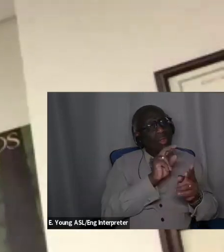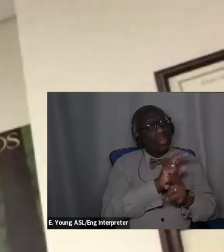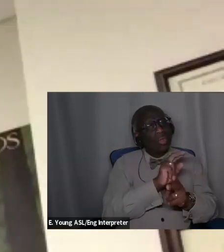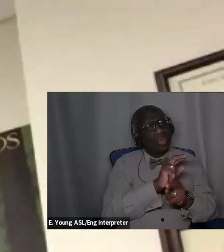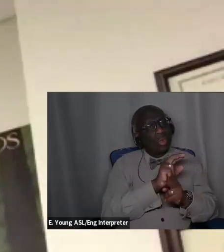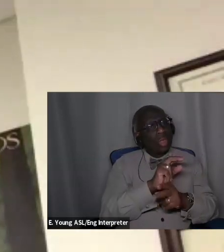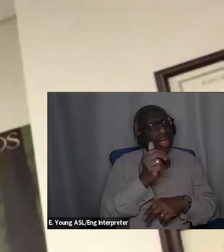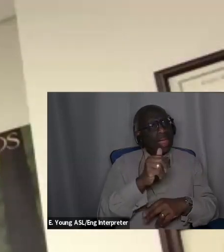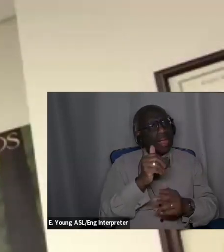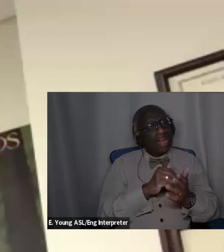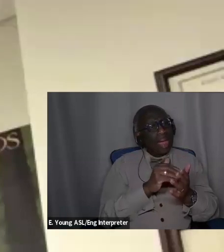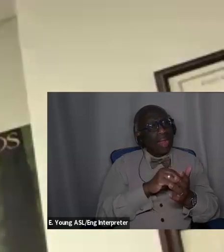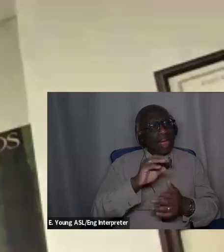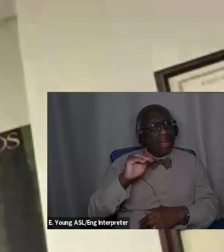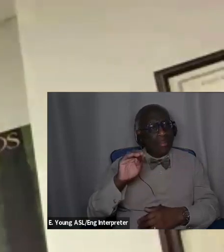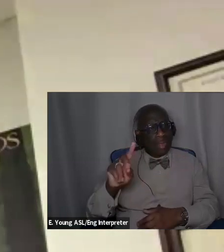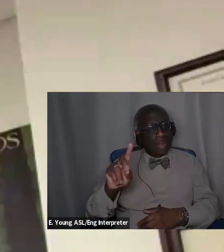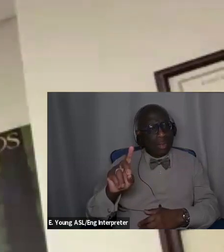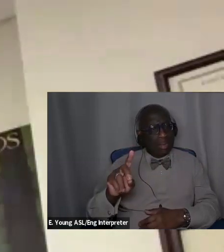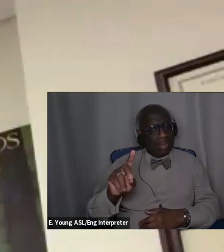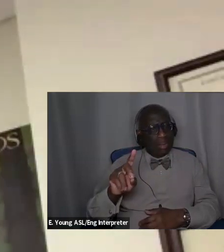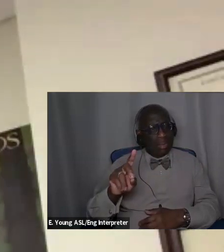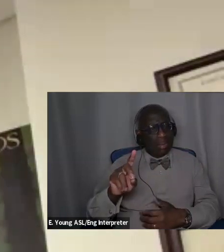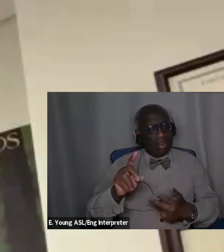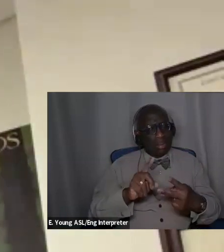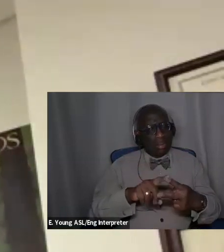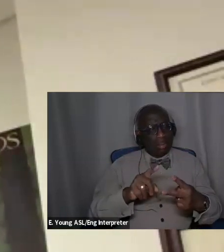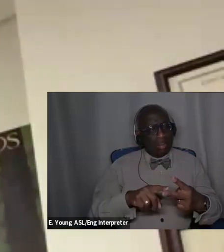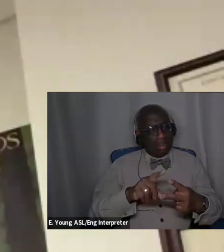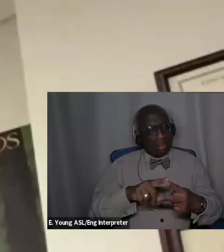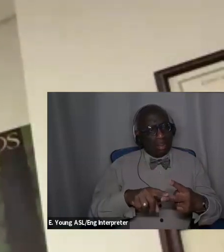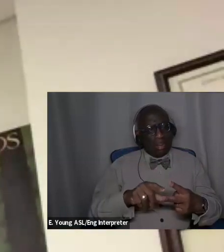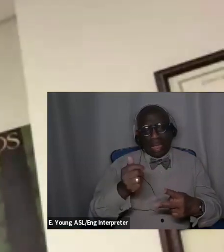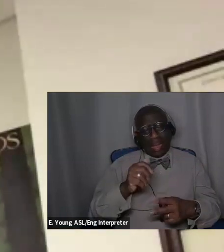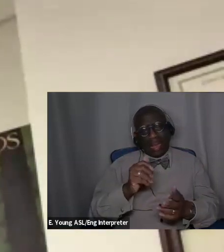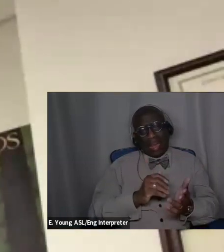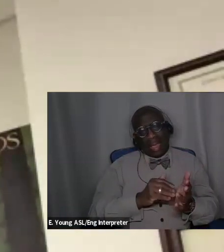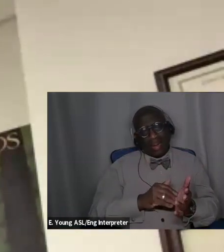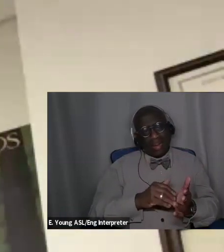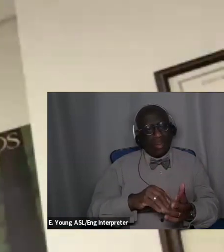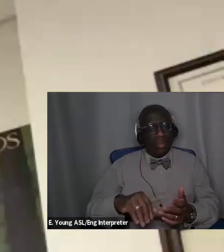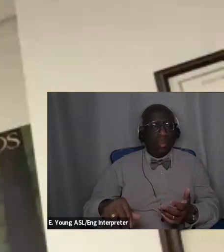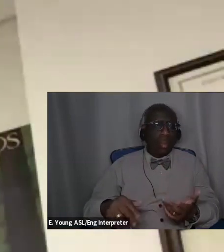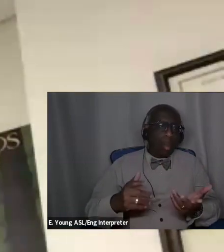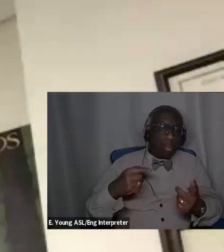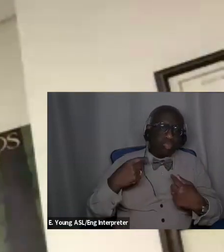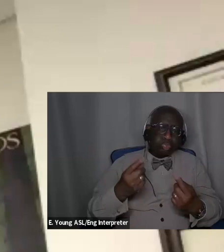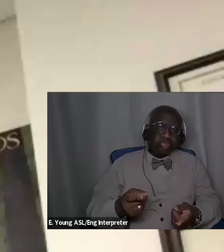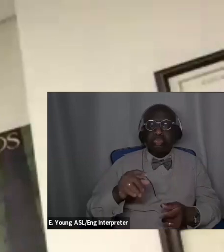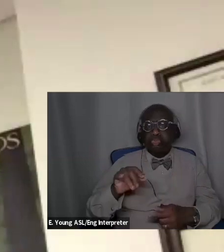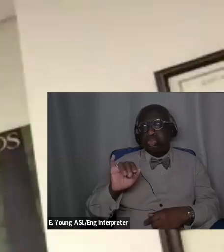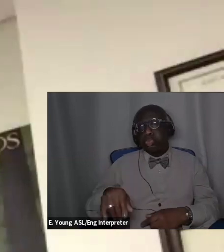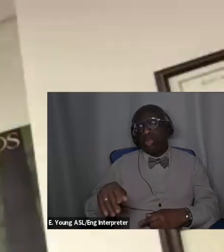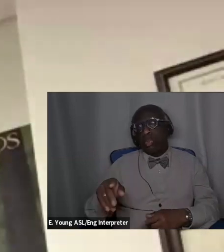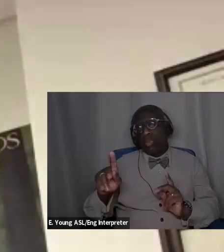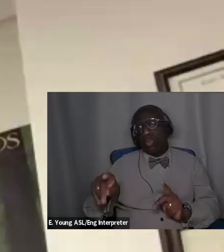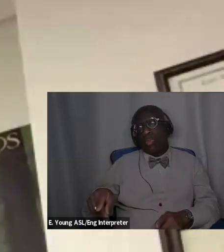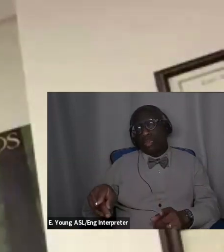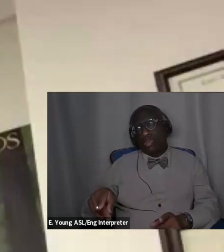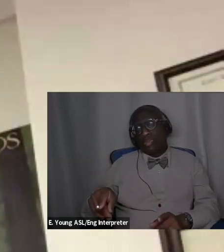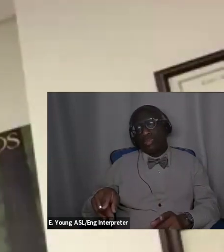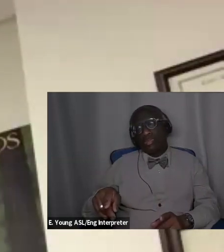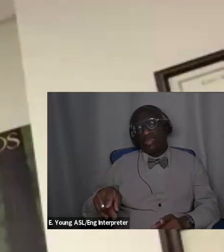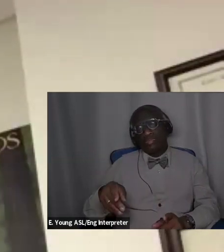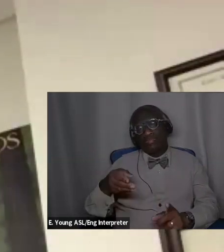an MD, meaning any doctor. It's usually going to be whoever has been the child's main